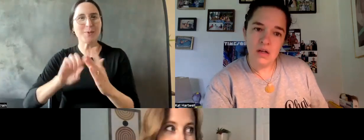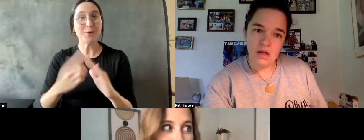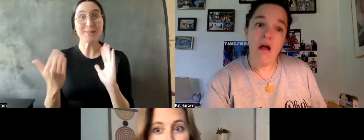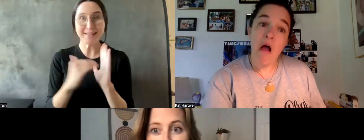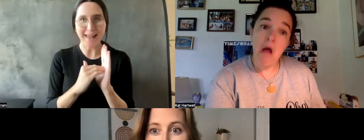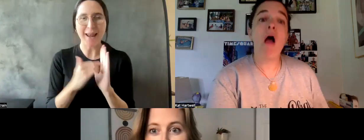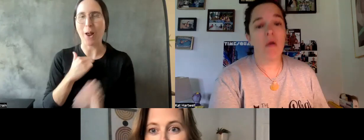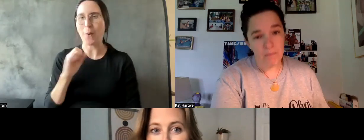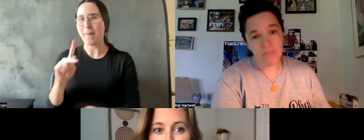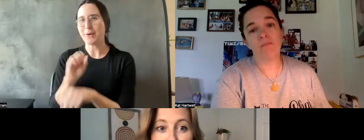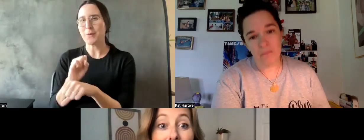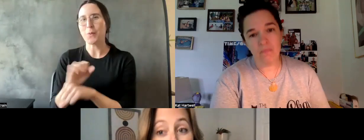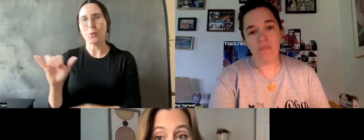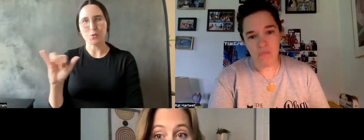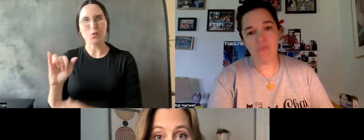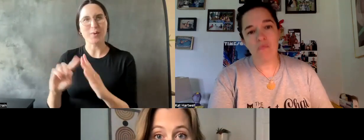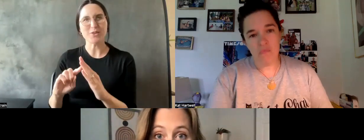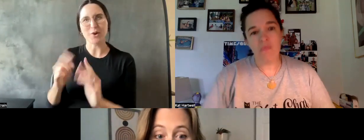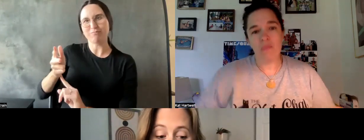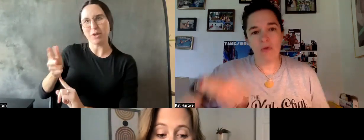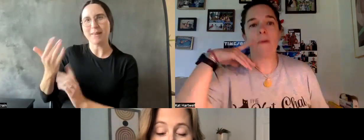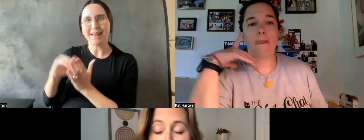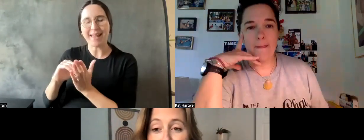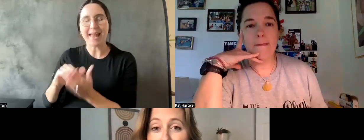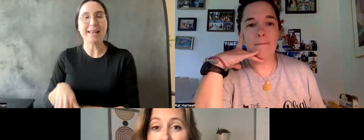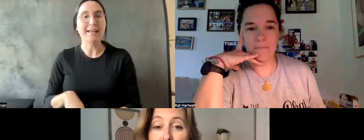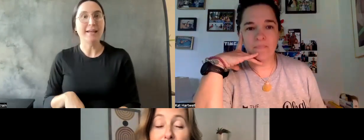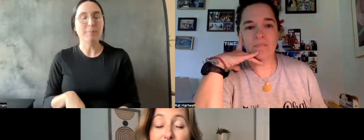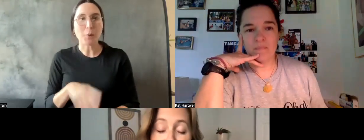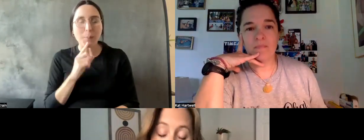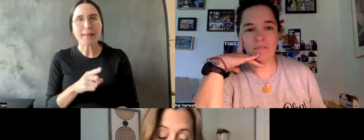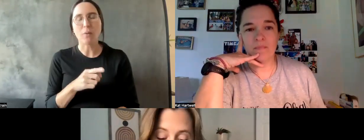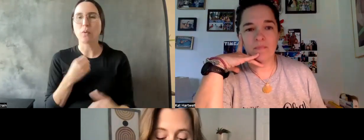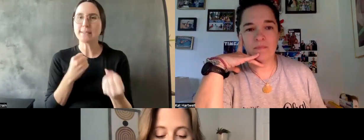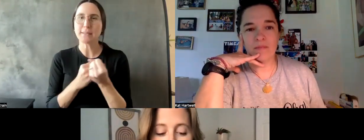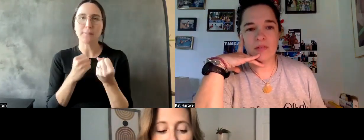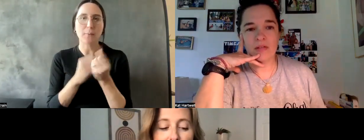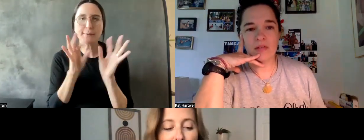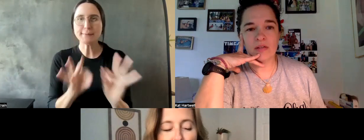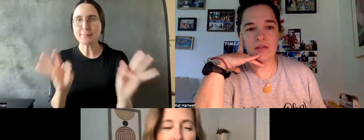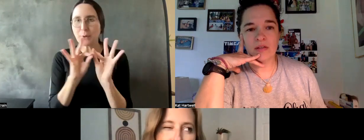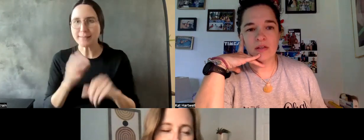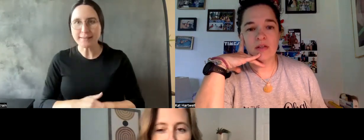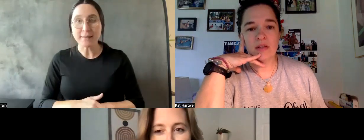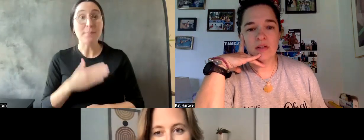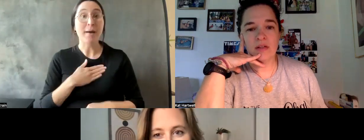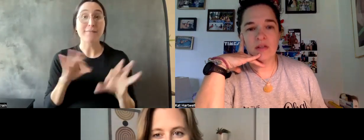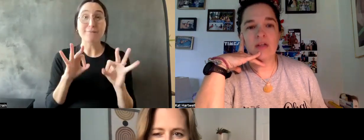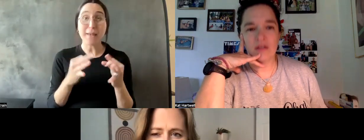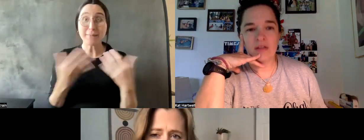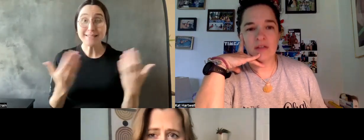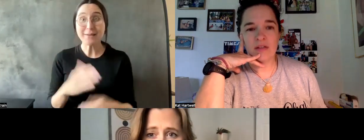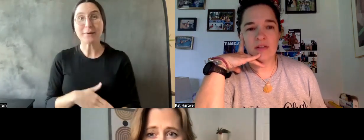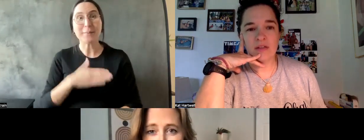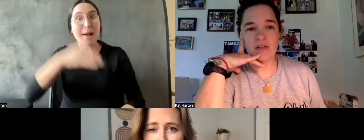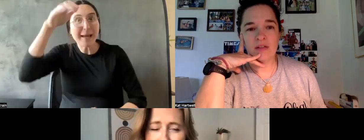live in the same community as us. So we have a lot of support here, which is fantastic. So I try to do everything like